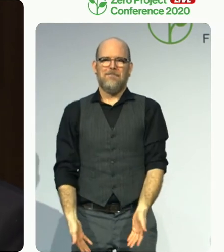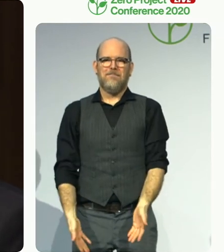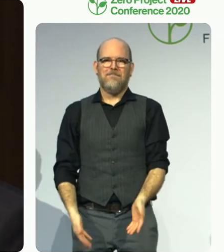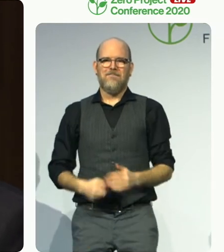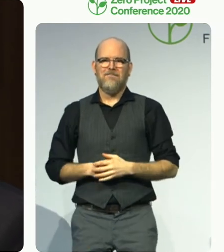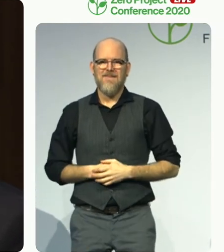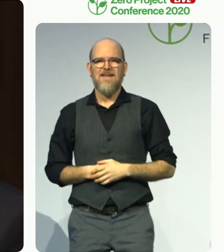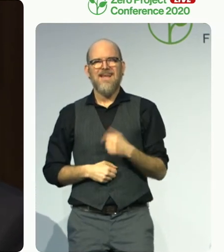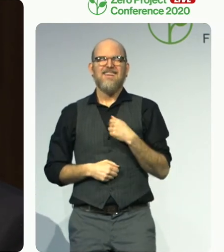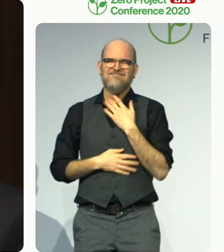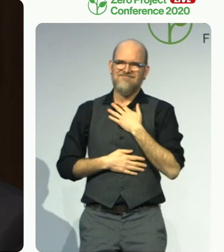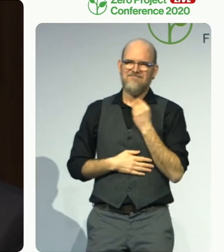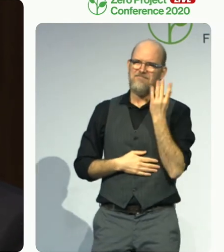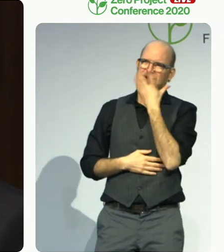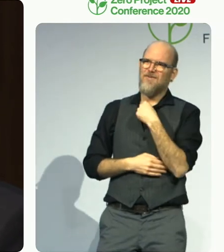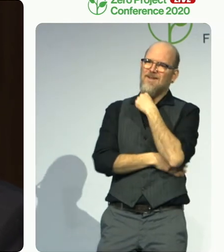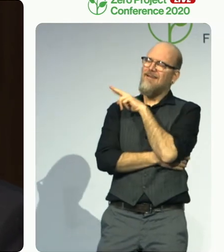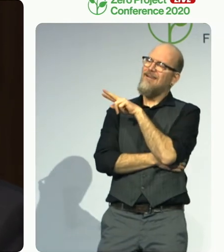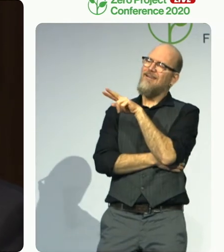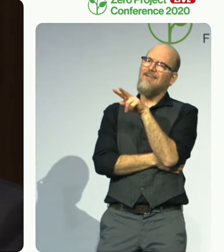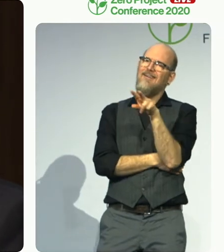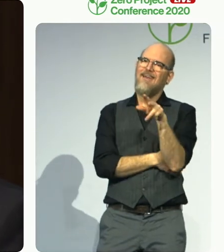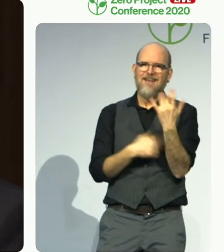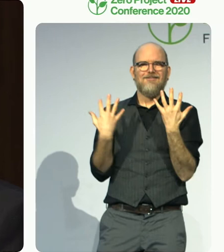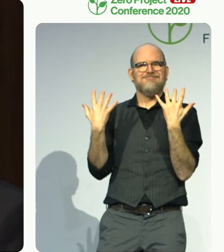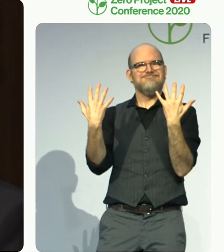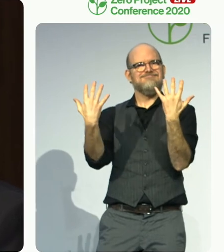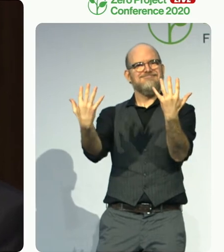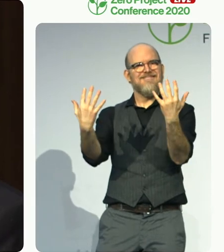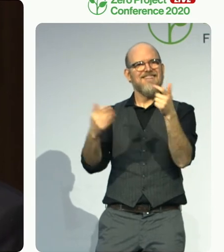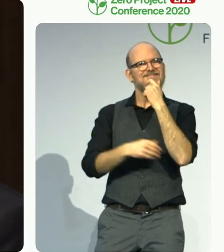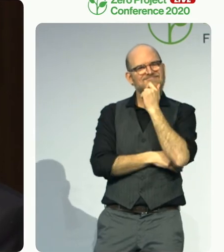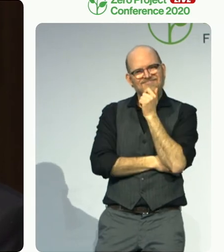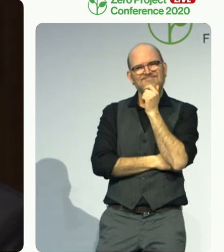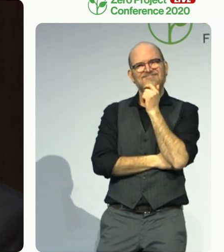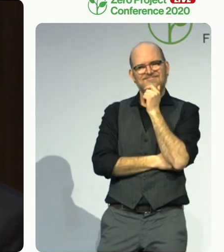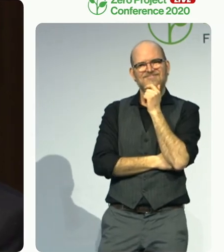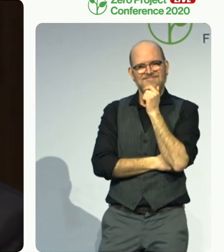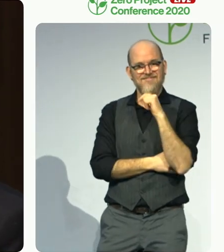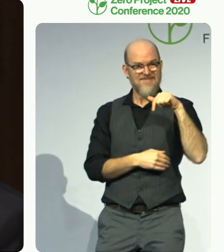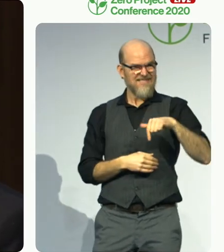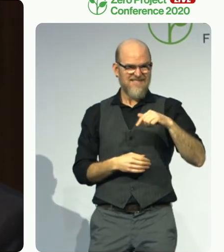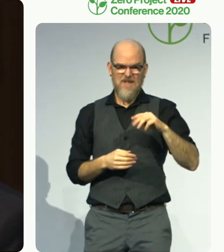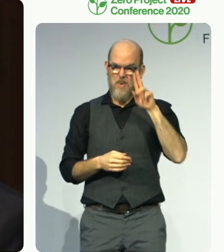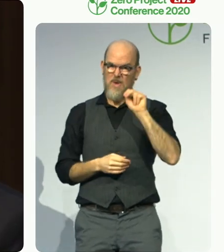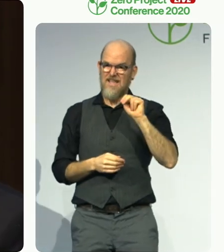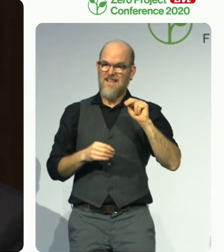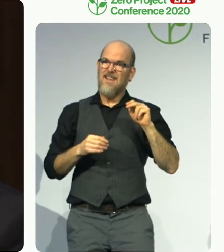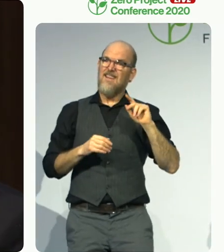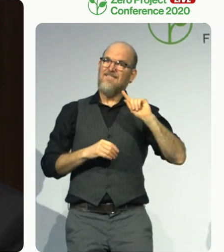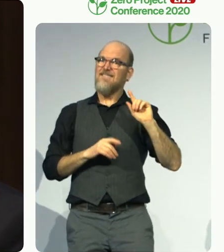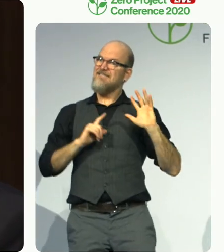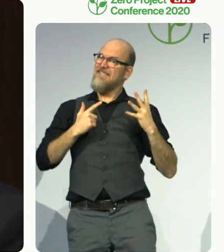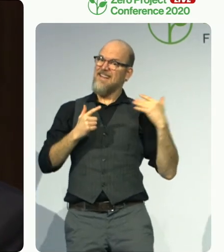you all here again. This is our seventh conference at the United Nations here in Vienna.